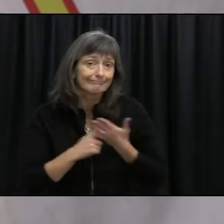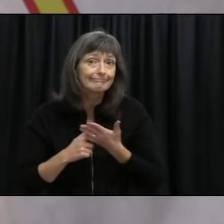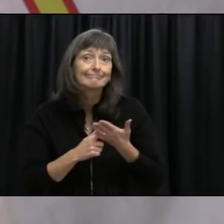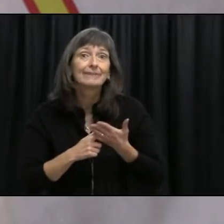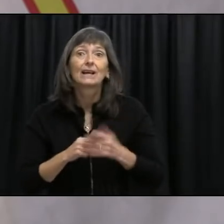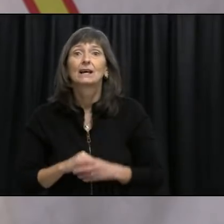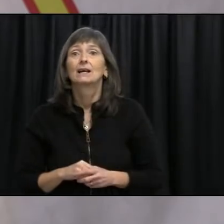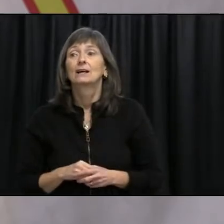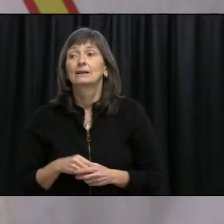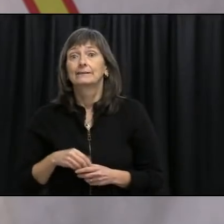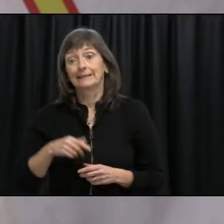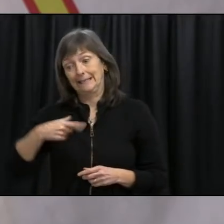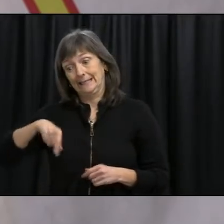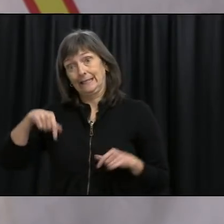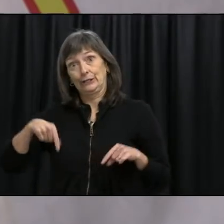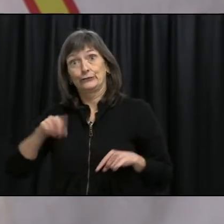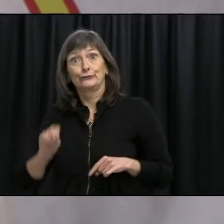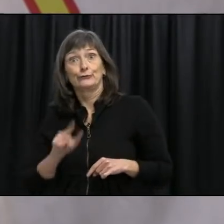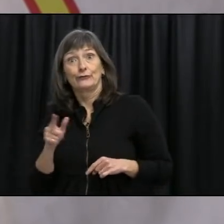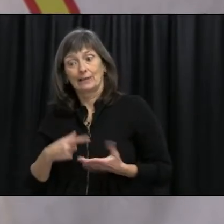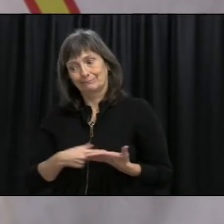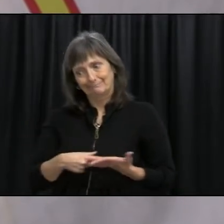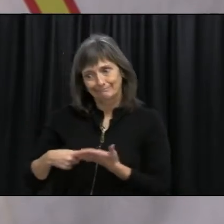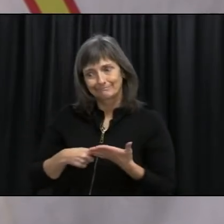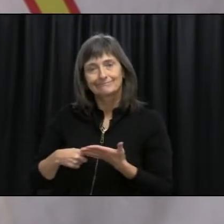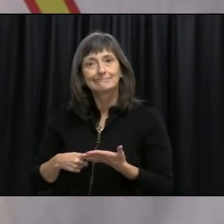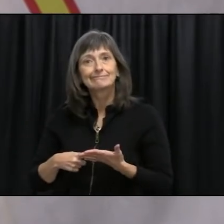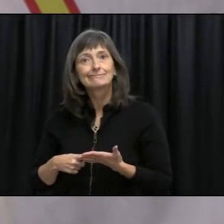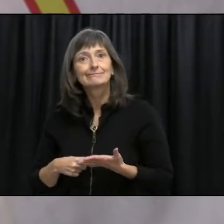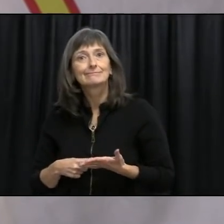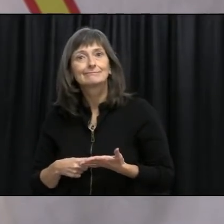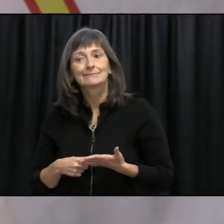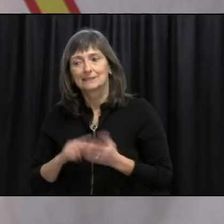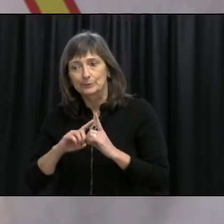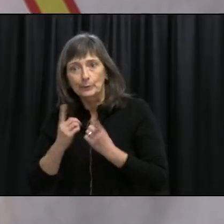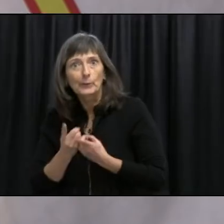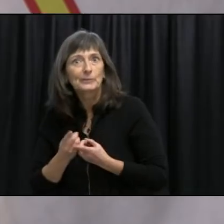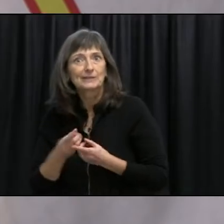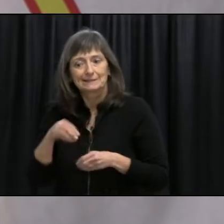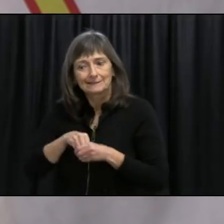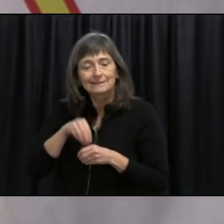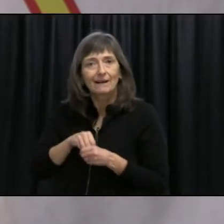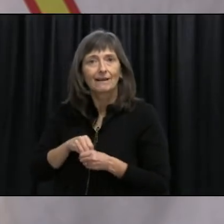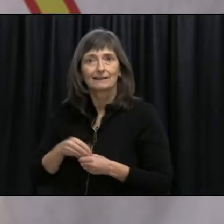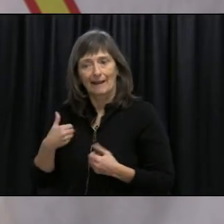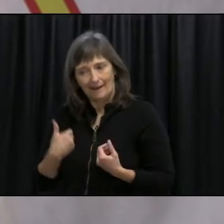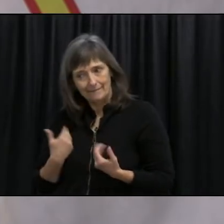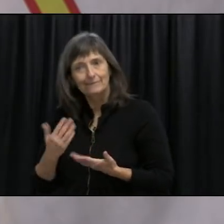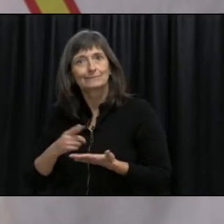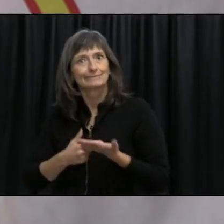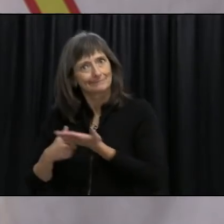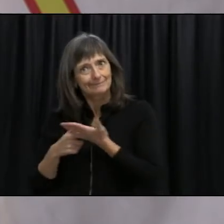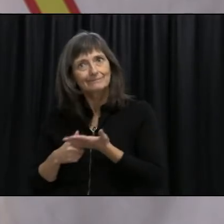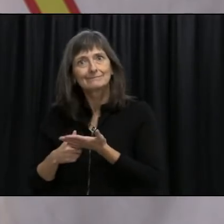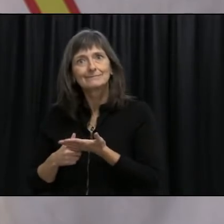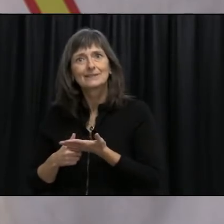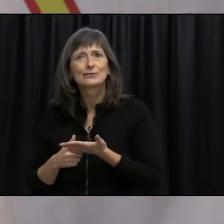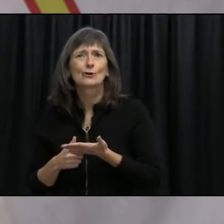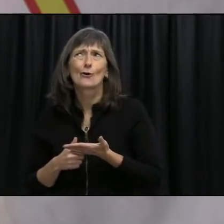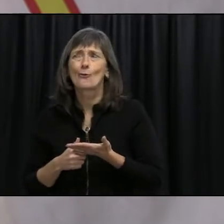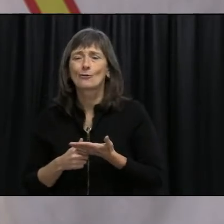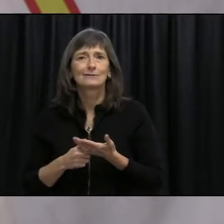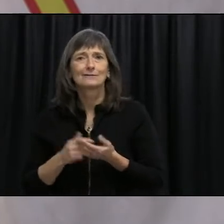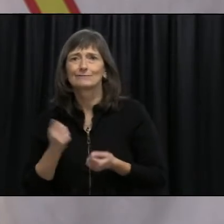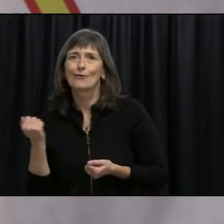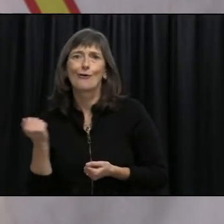They're happening in our own province, at the department here, and so they're